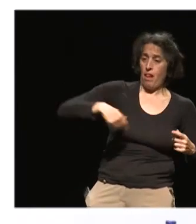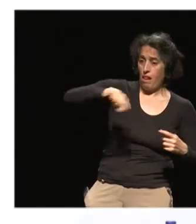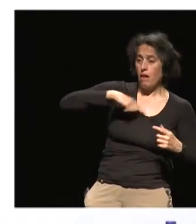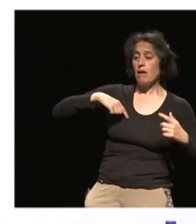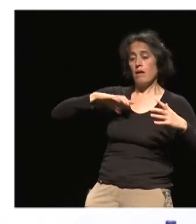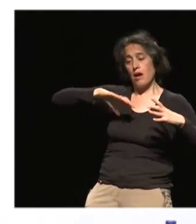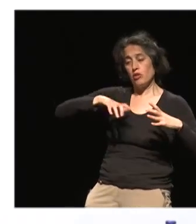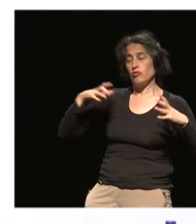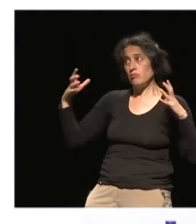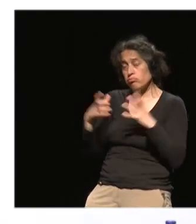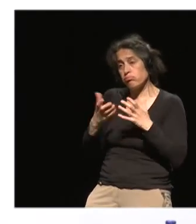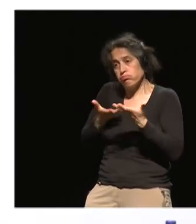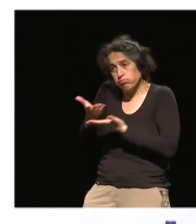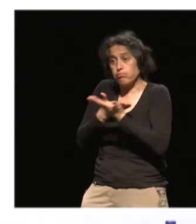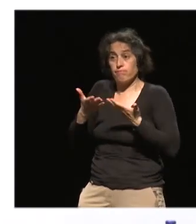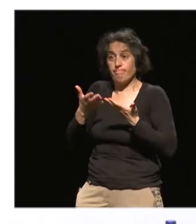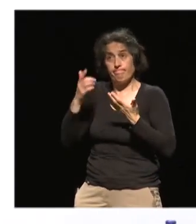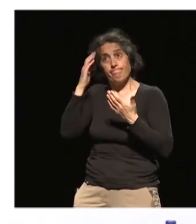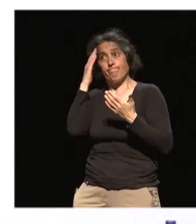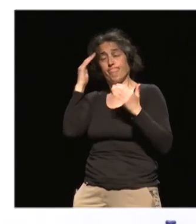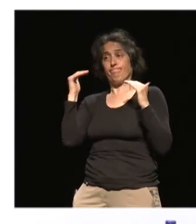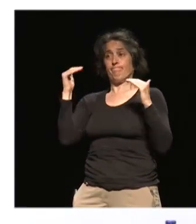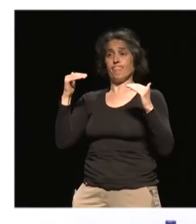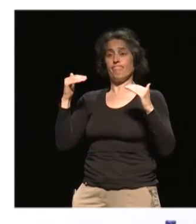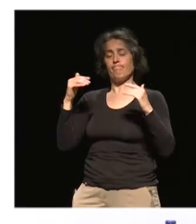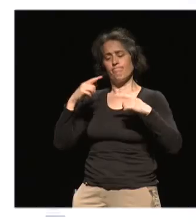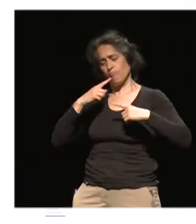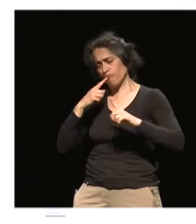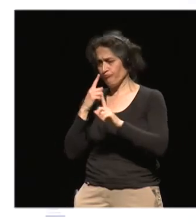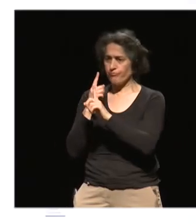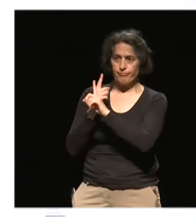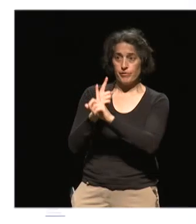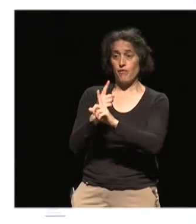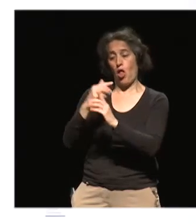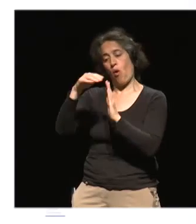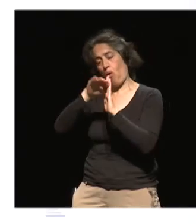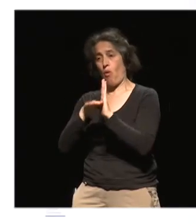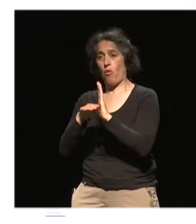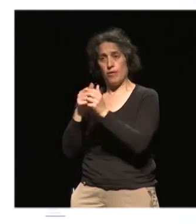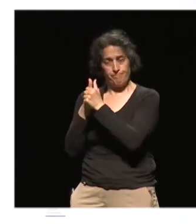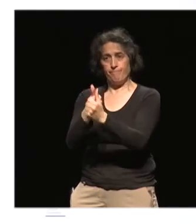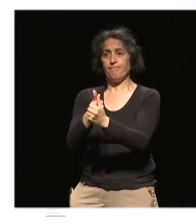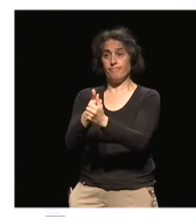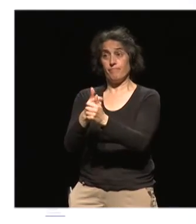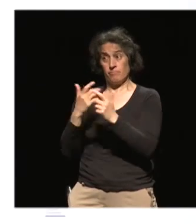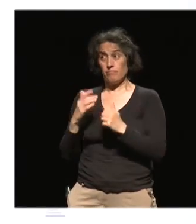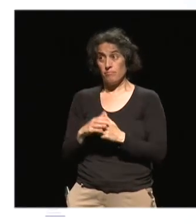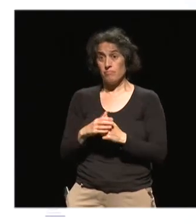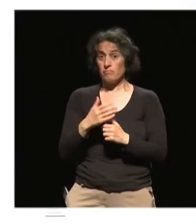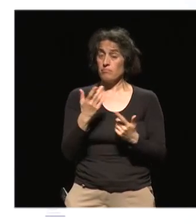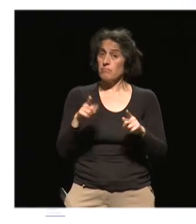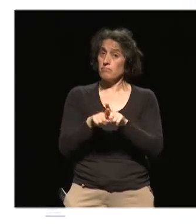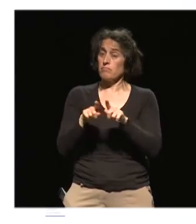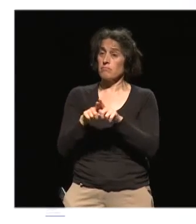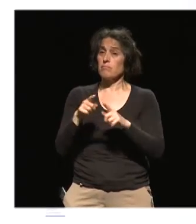general population, citizens, to take ownership of this process, to help then ultimately in